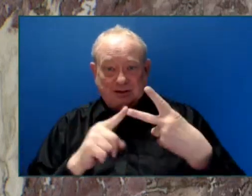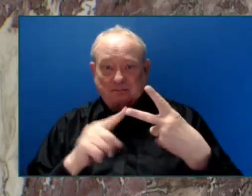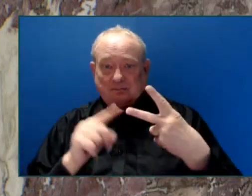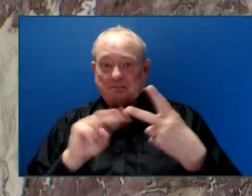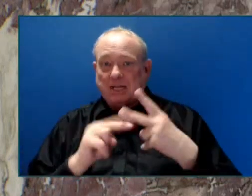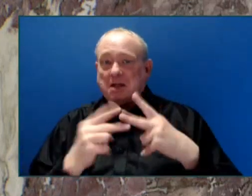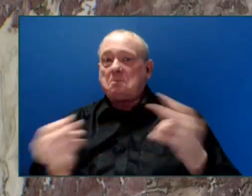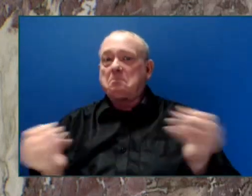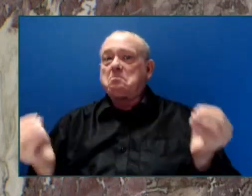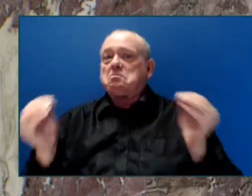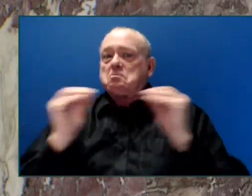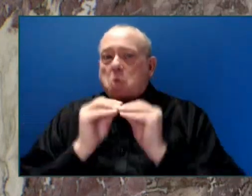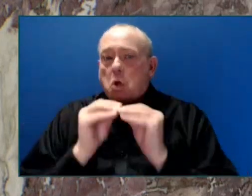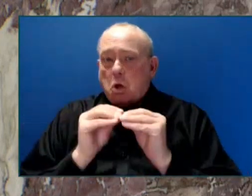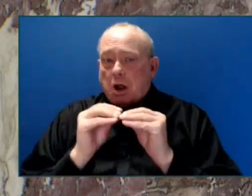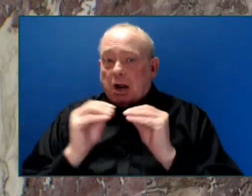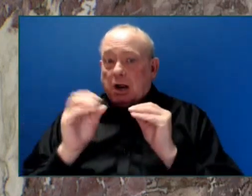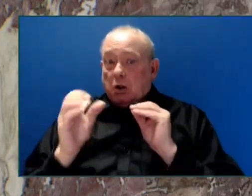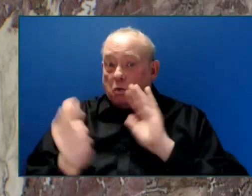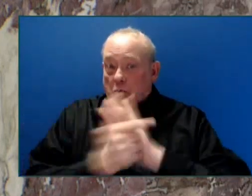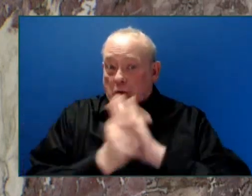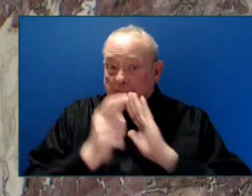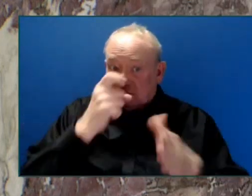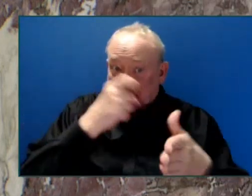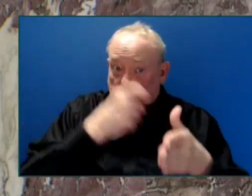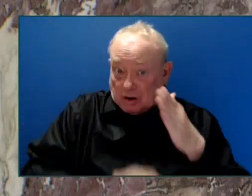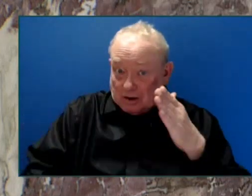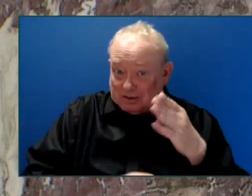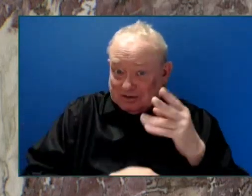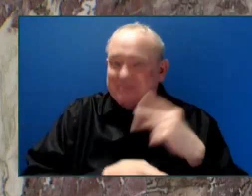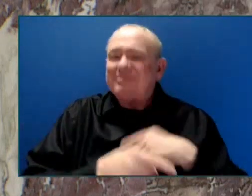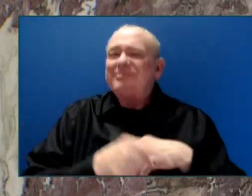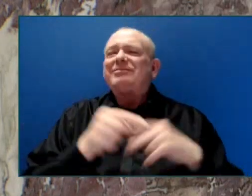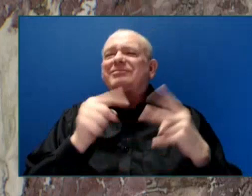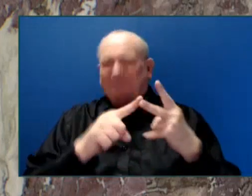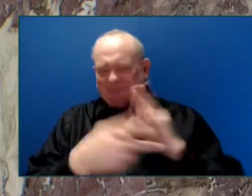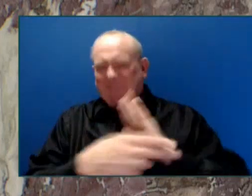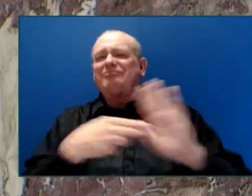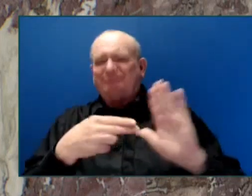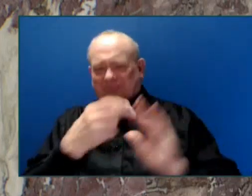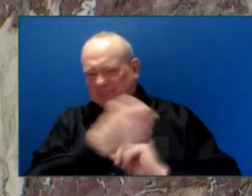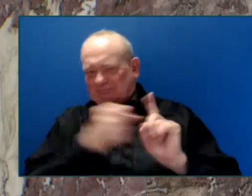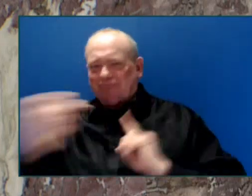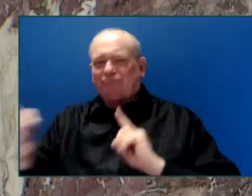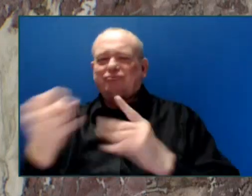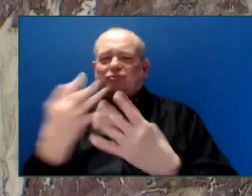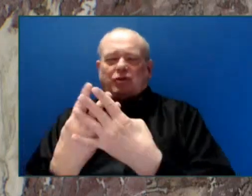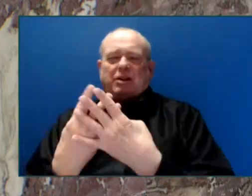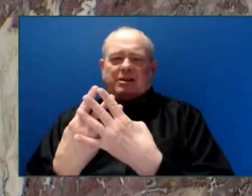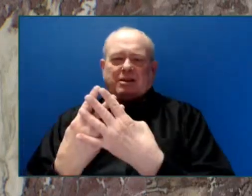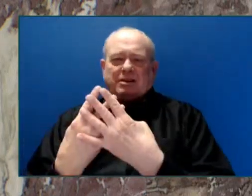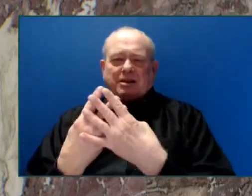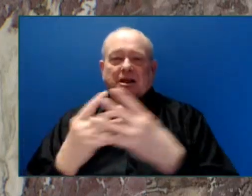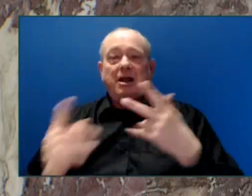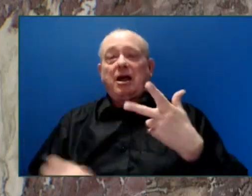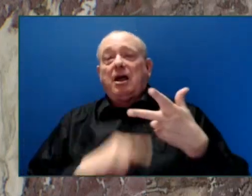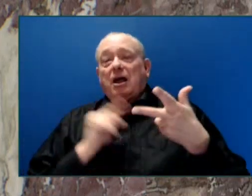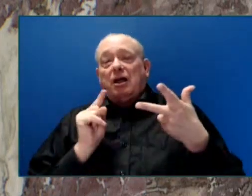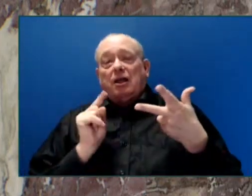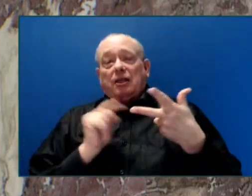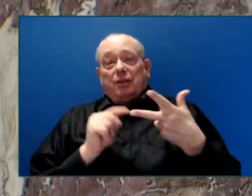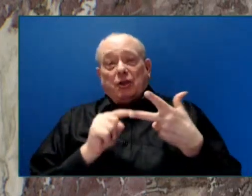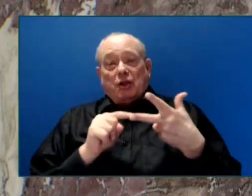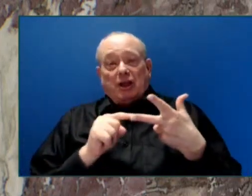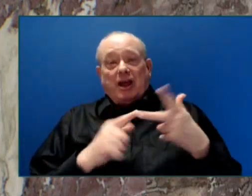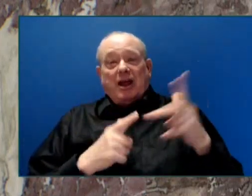committed murder, Honourable Speaker, and they are now behind bars where they belong, Honourable Speaker. We've put in place a firearms lab, Honourable Speaker,